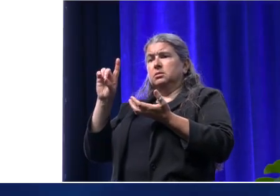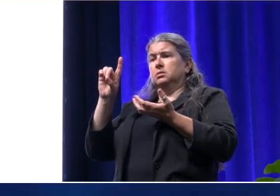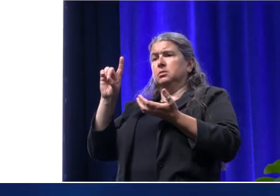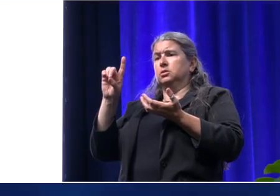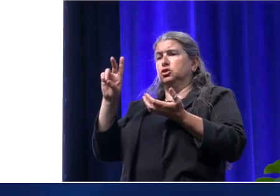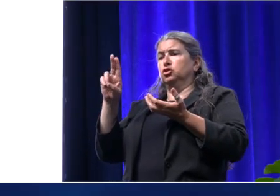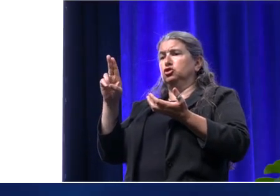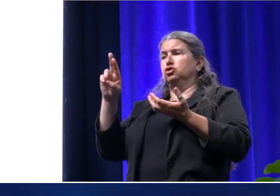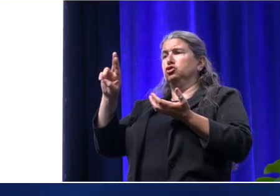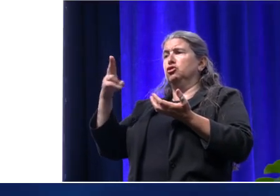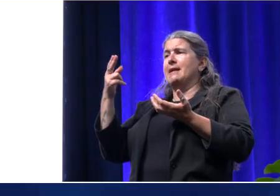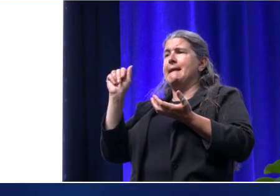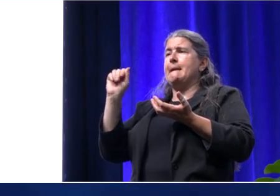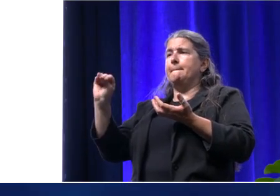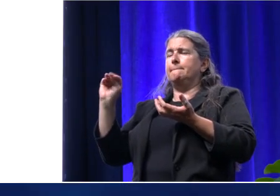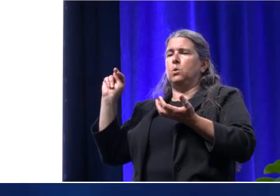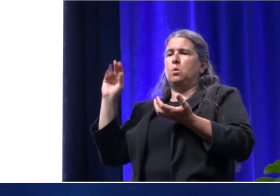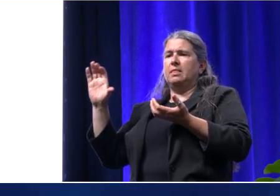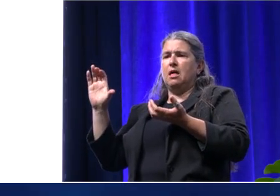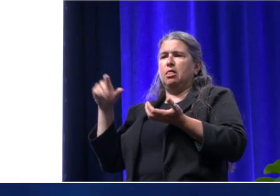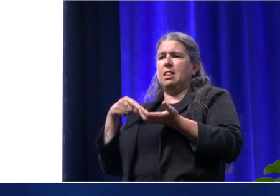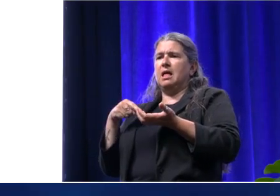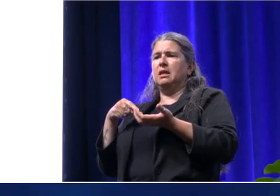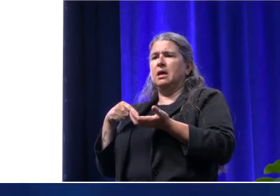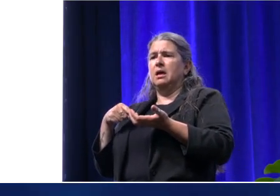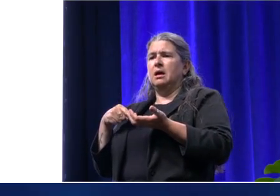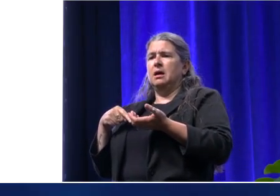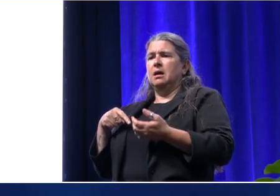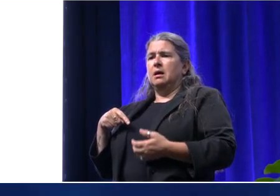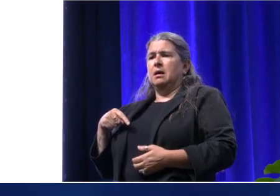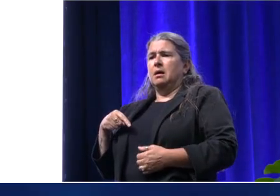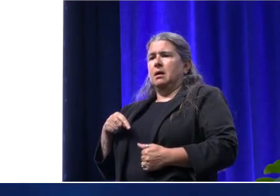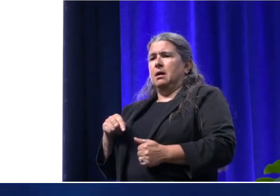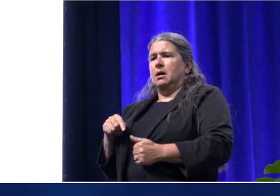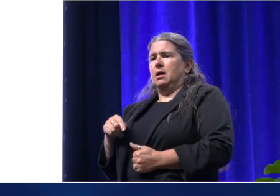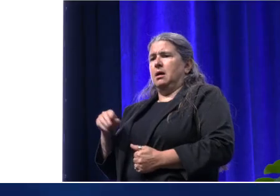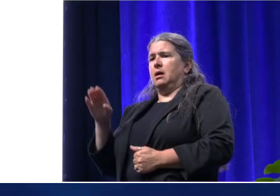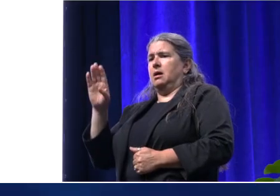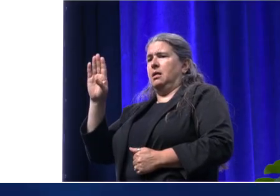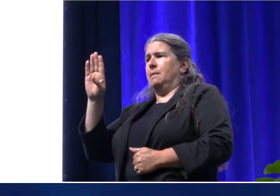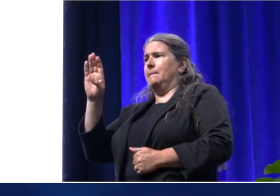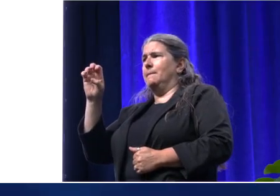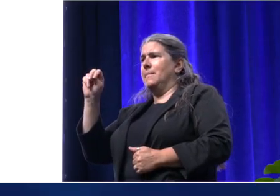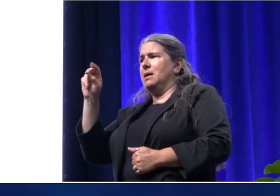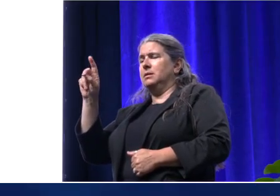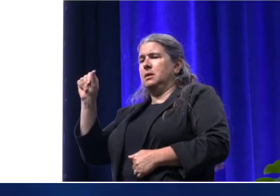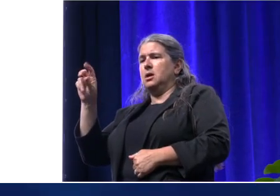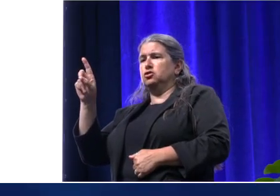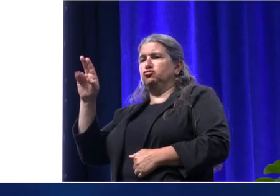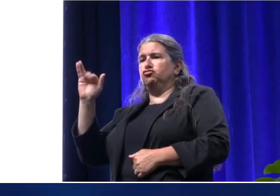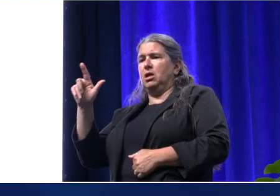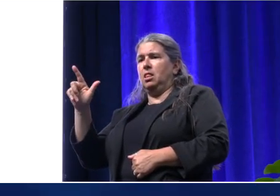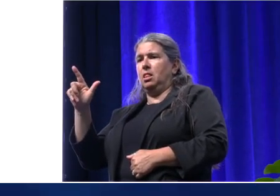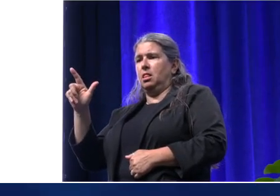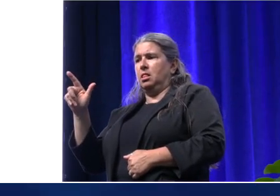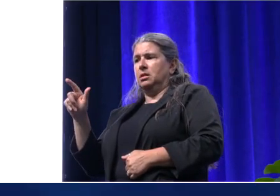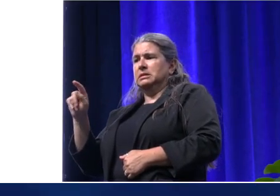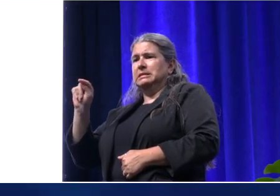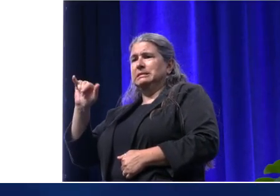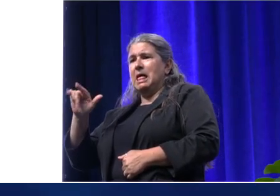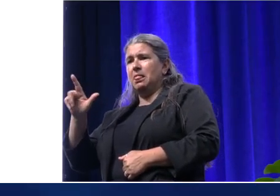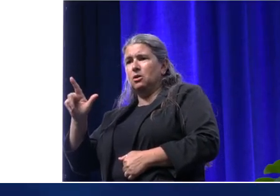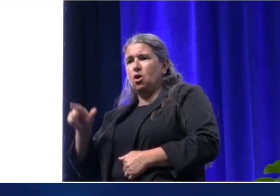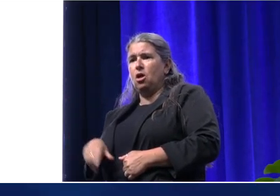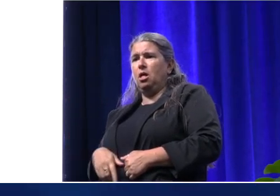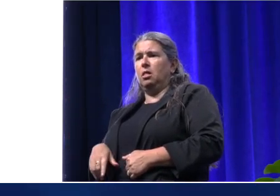was Benadryl, Tylenol. There was a weak opioid that's kind of like kratom, called tianeptine, but very specific to North